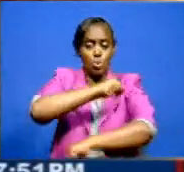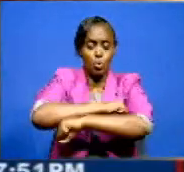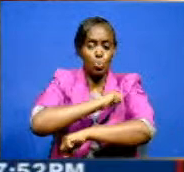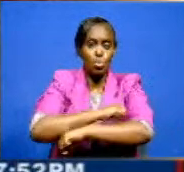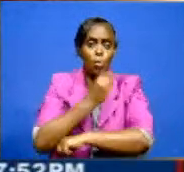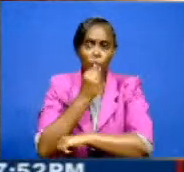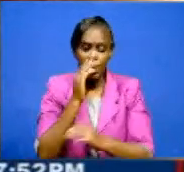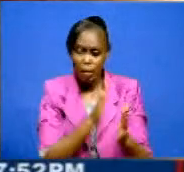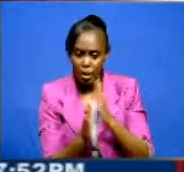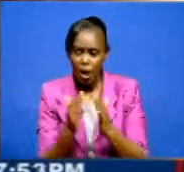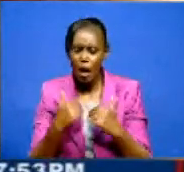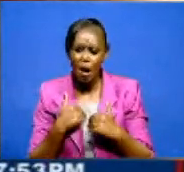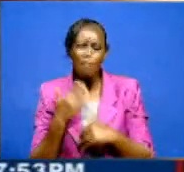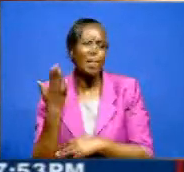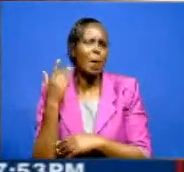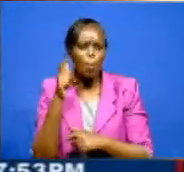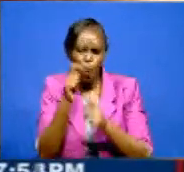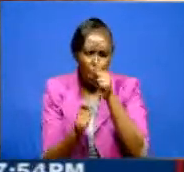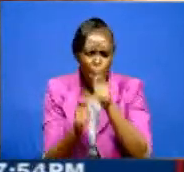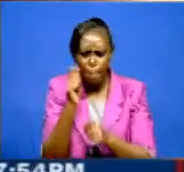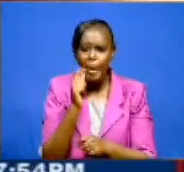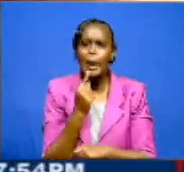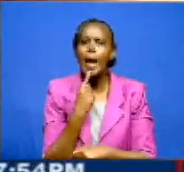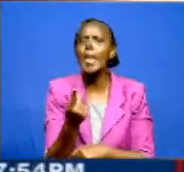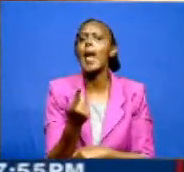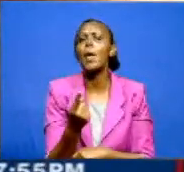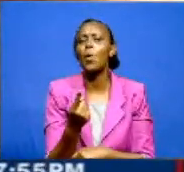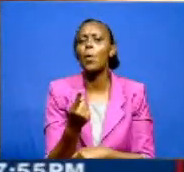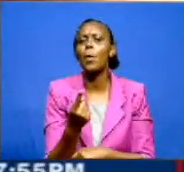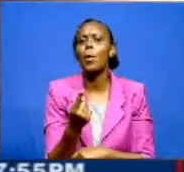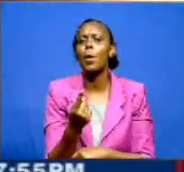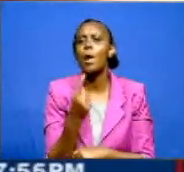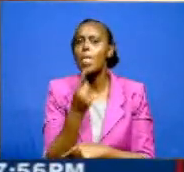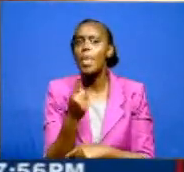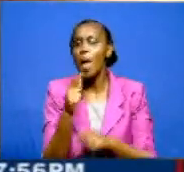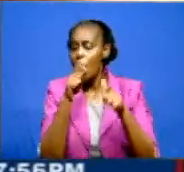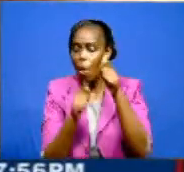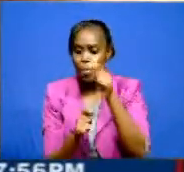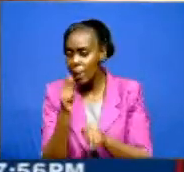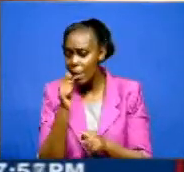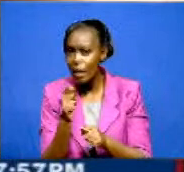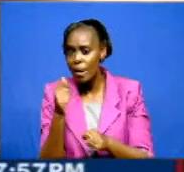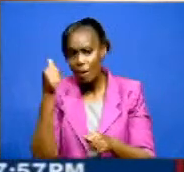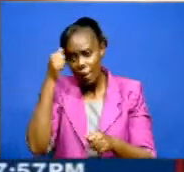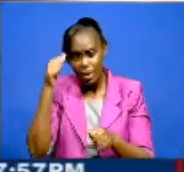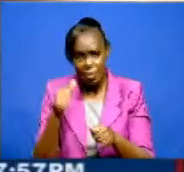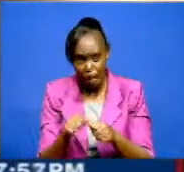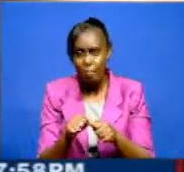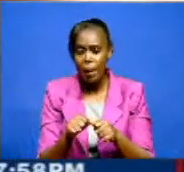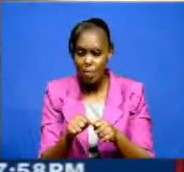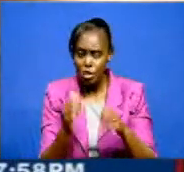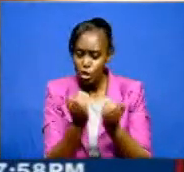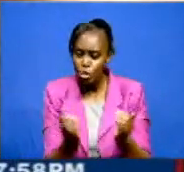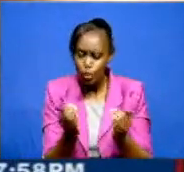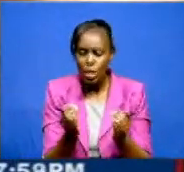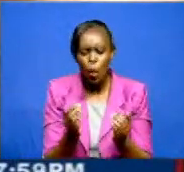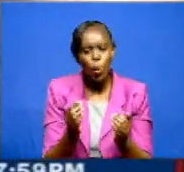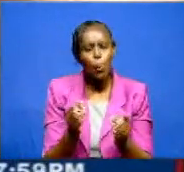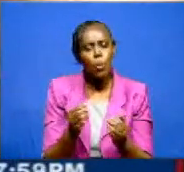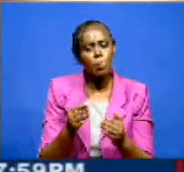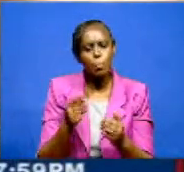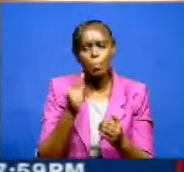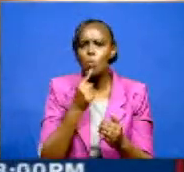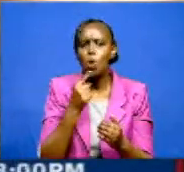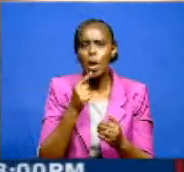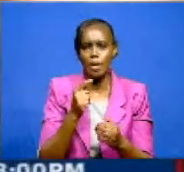we used to have maziwa ya nyayo. You know, we'd get milk, you know, in school, which would add the nutrition. And that's why, even as you